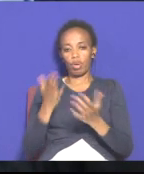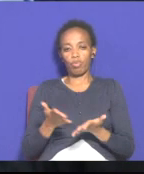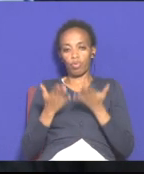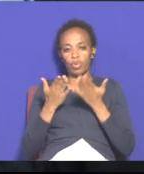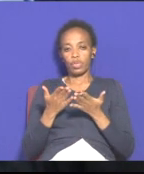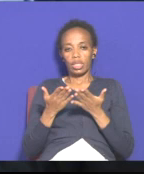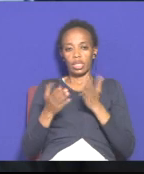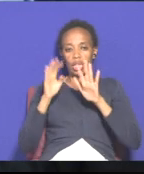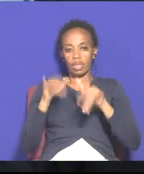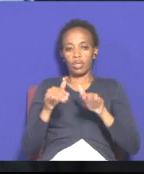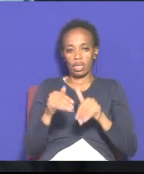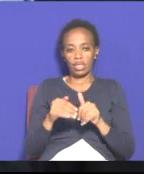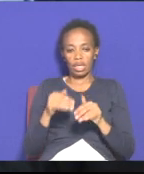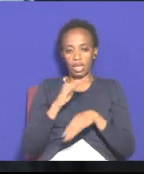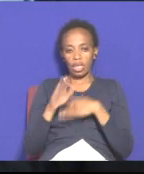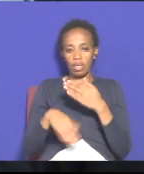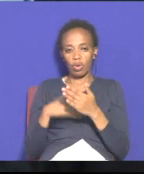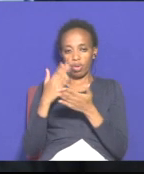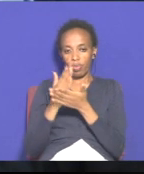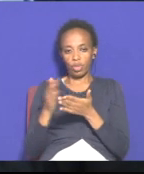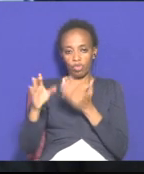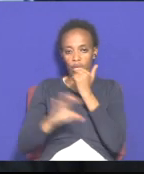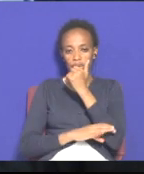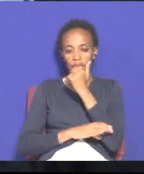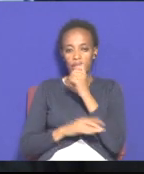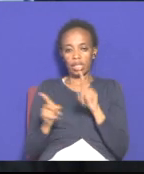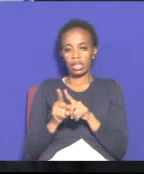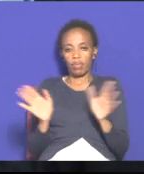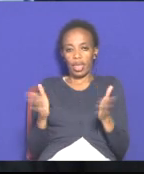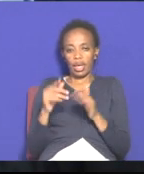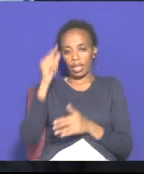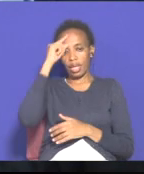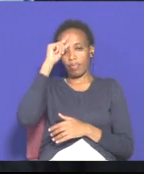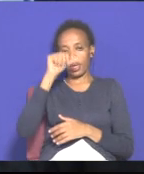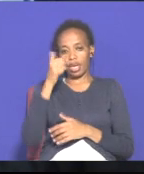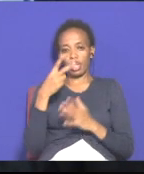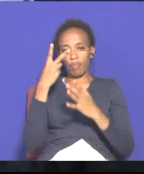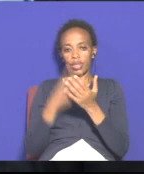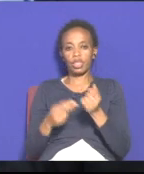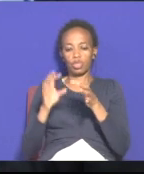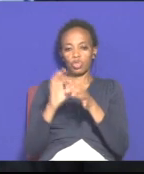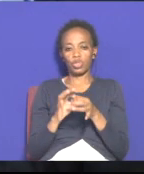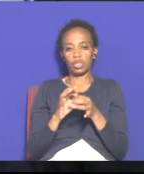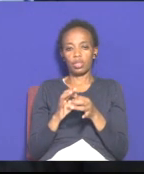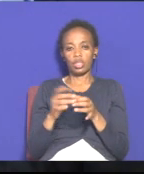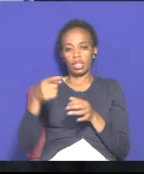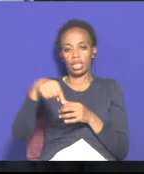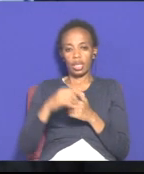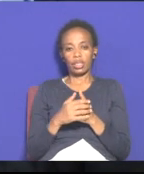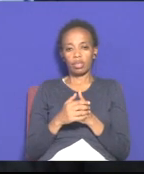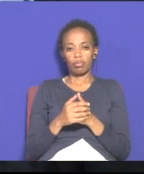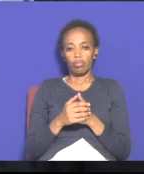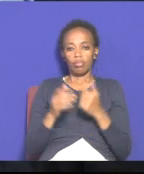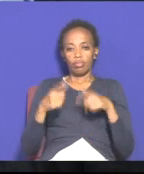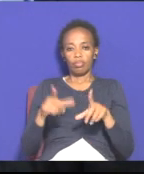conservation agriculture in all parts of the country, and urge the government and other partners to join us.